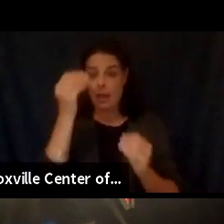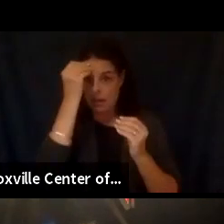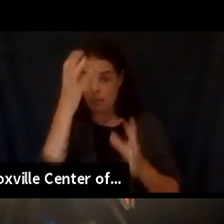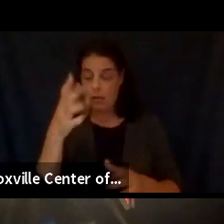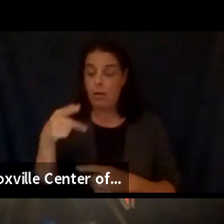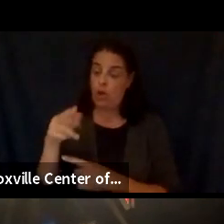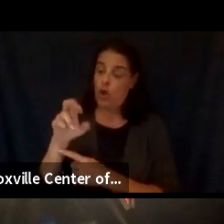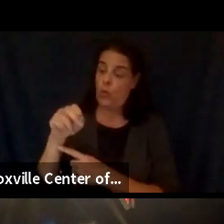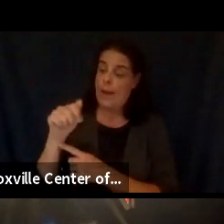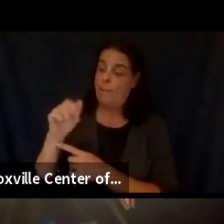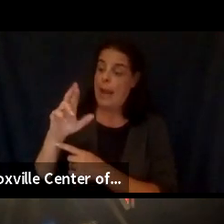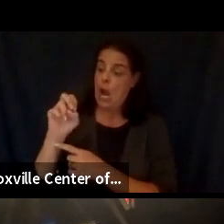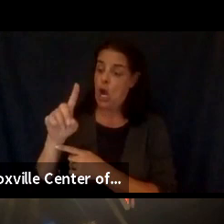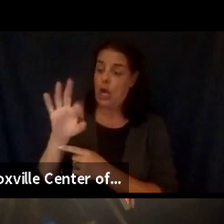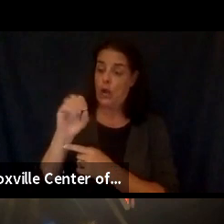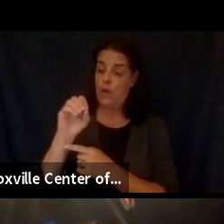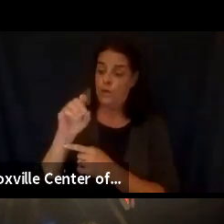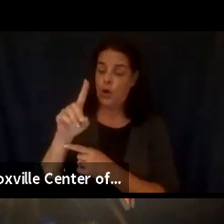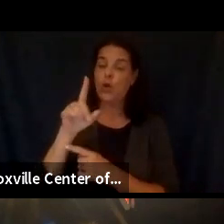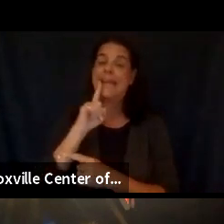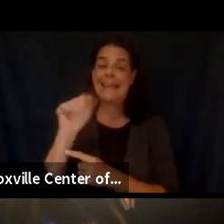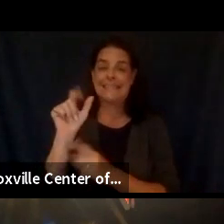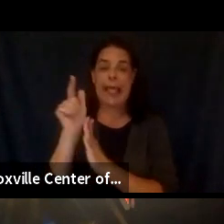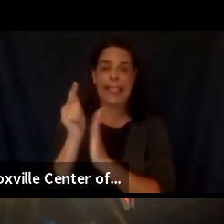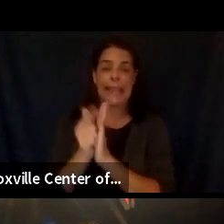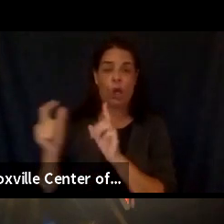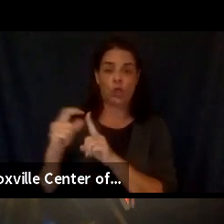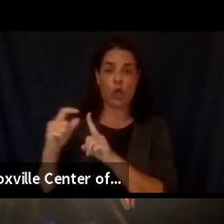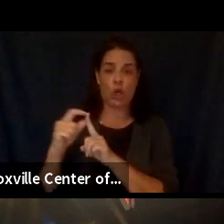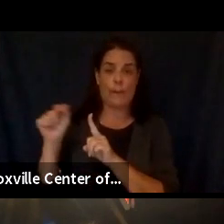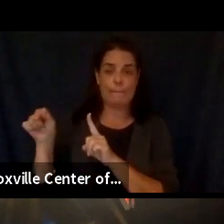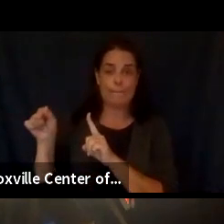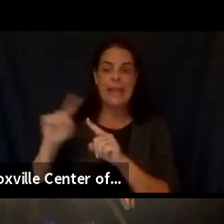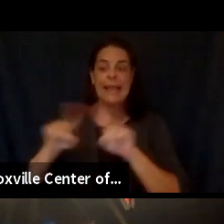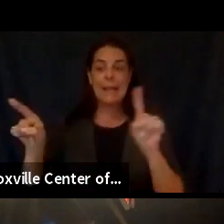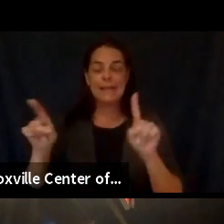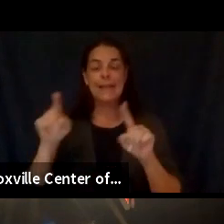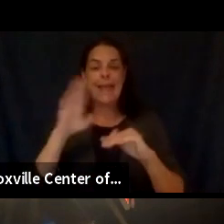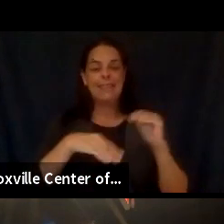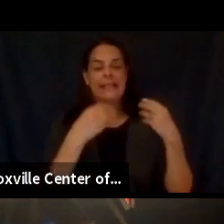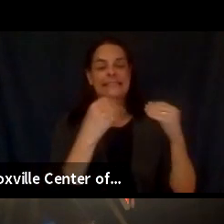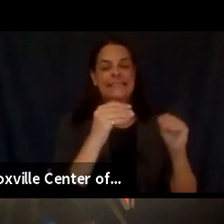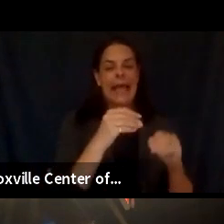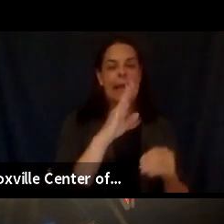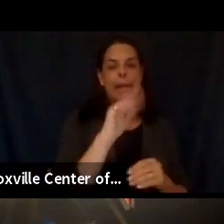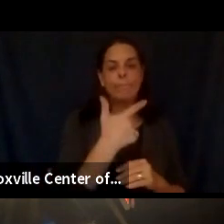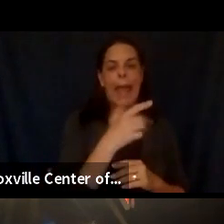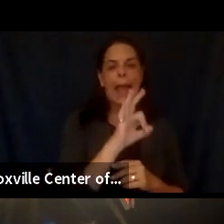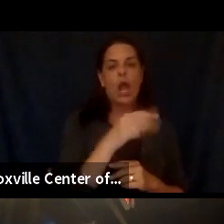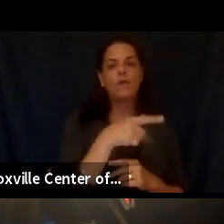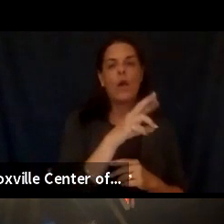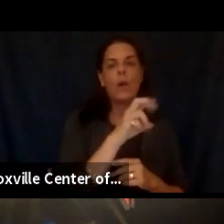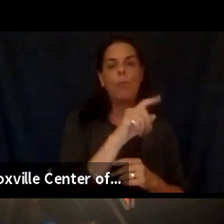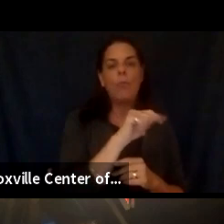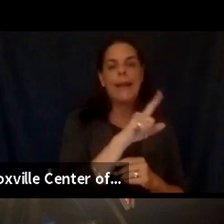of legal meaning. It's different from selling bags of pretzels.